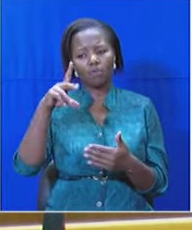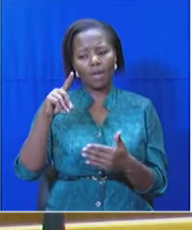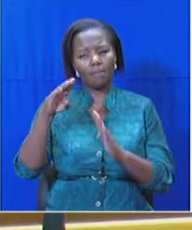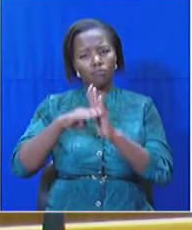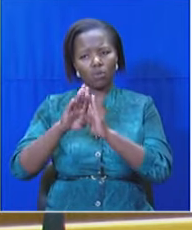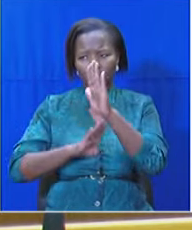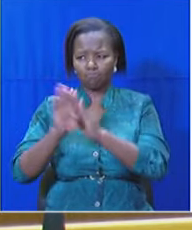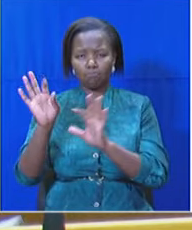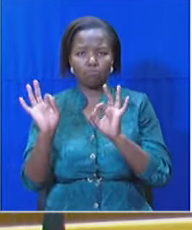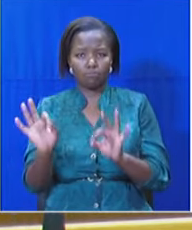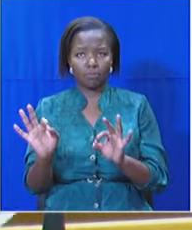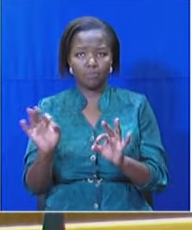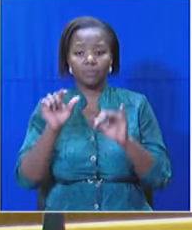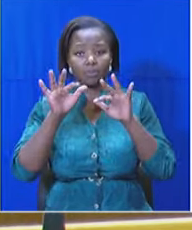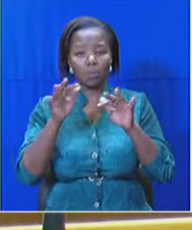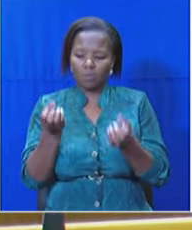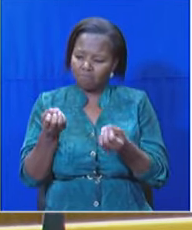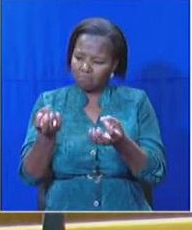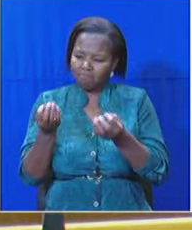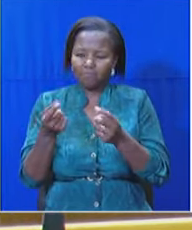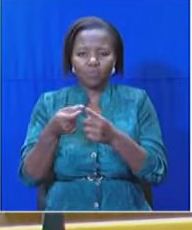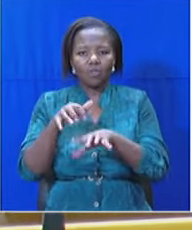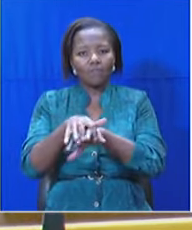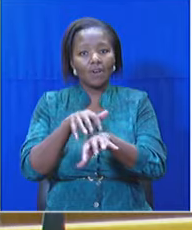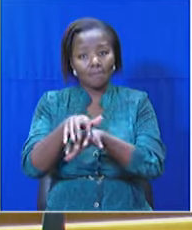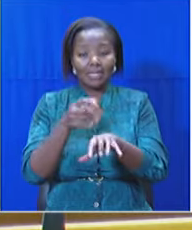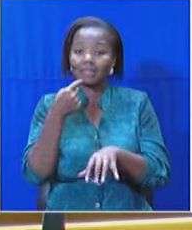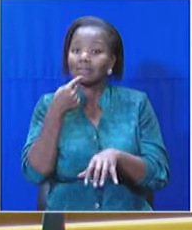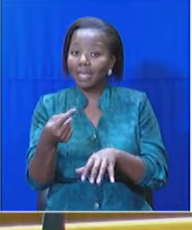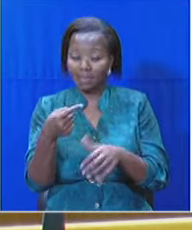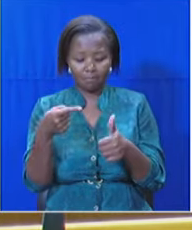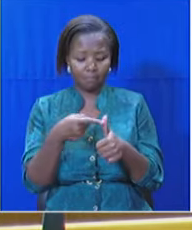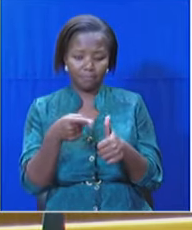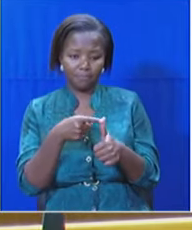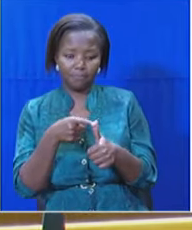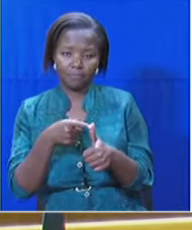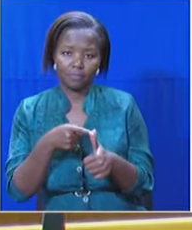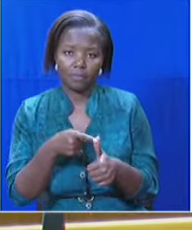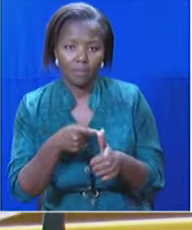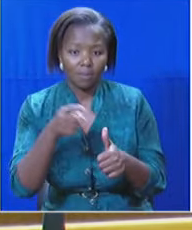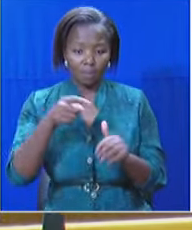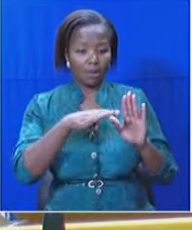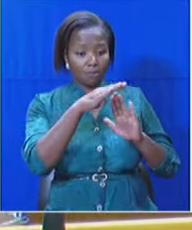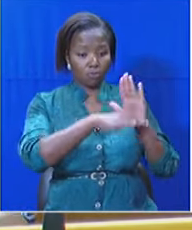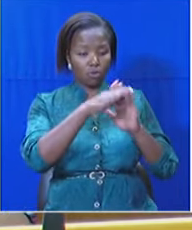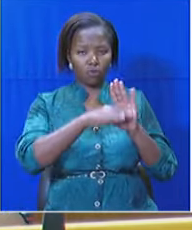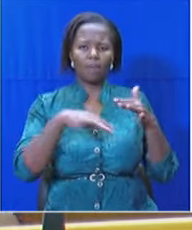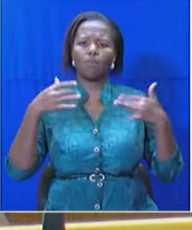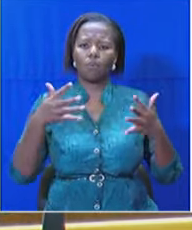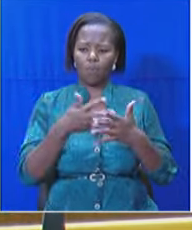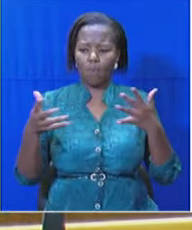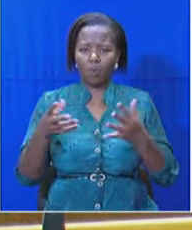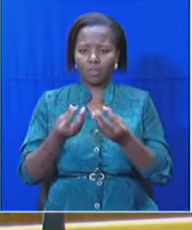from farmers supported the recap included the following. Some farmers reported that the program have upgraded production